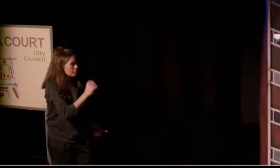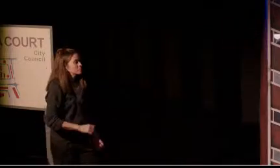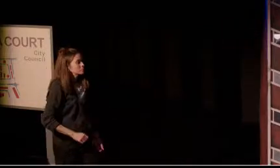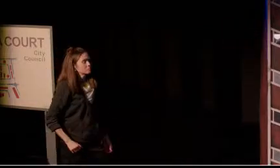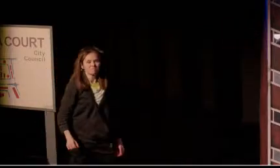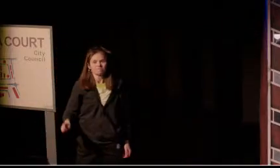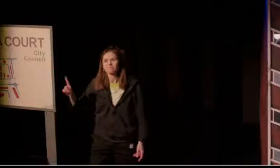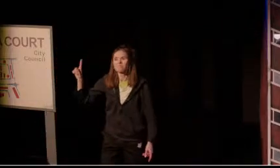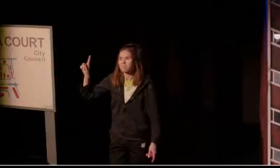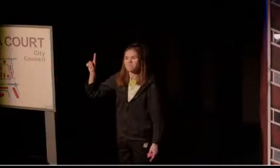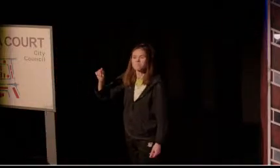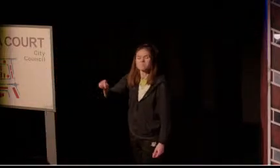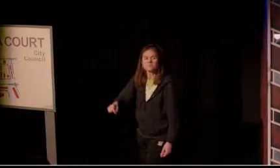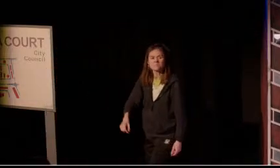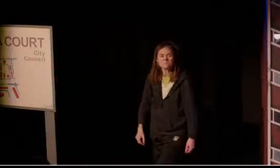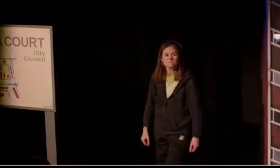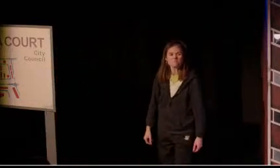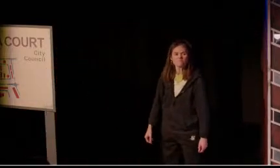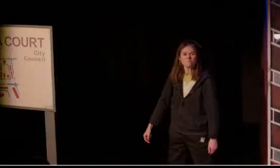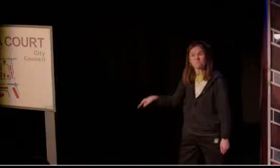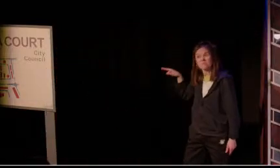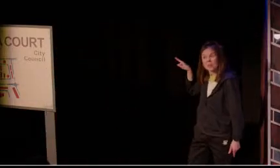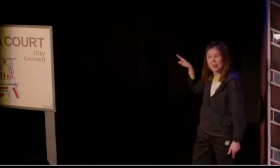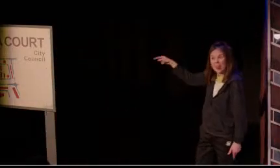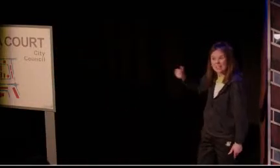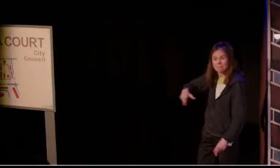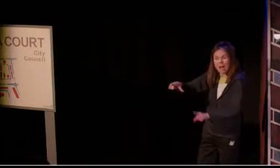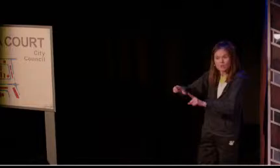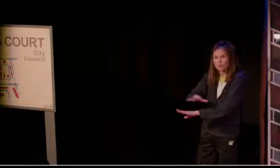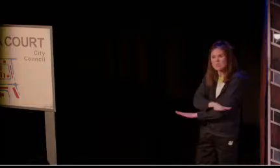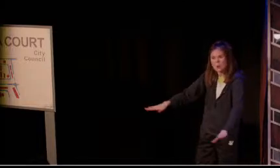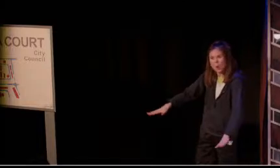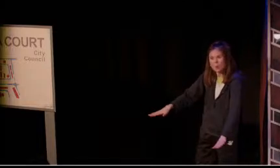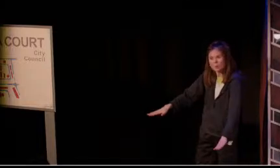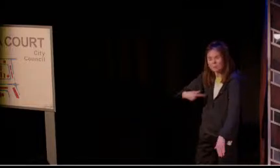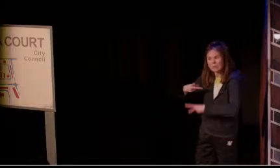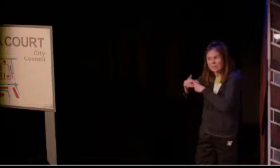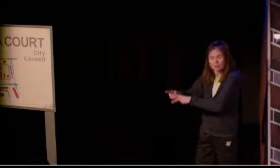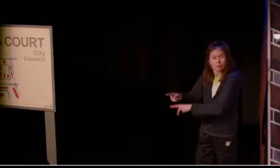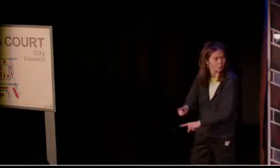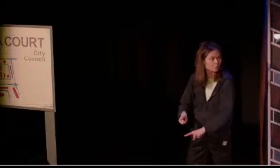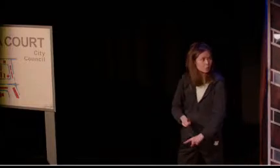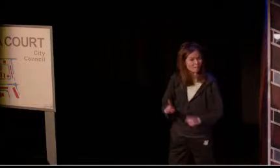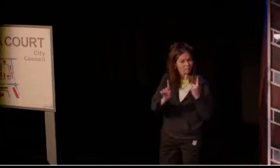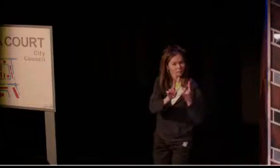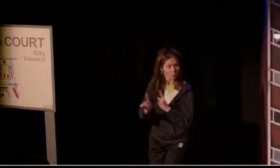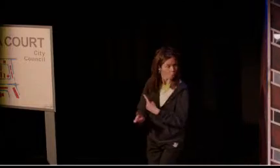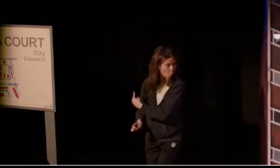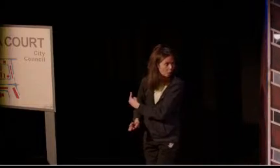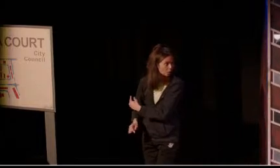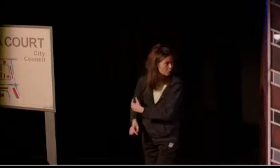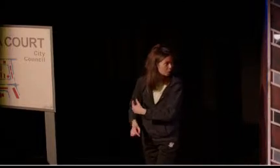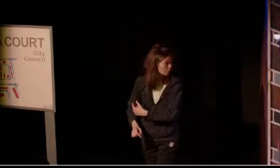No! I'll not raise another man's child. You'll follow him.